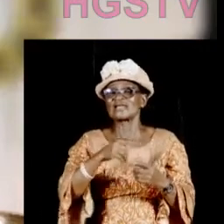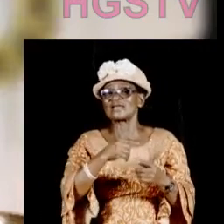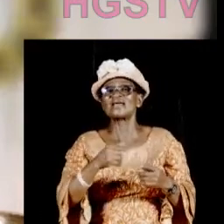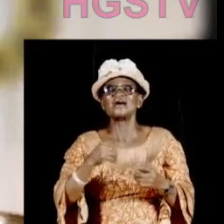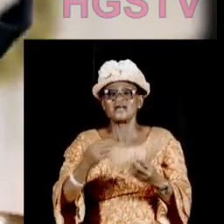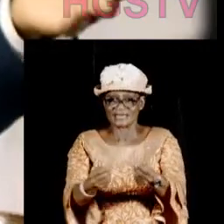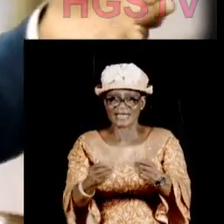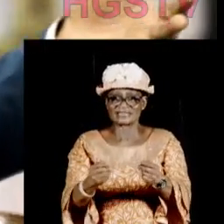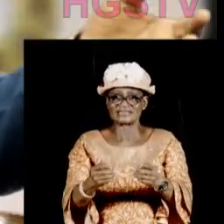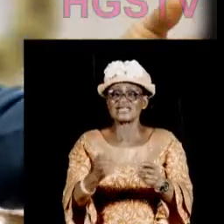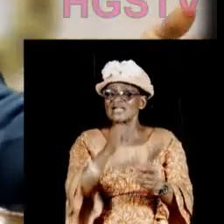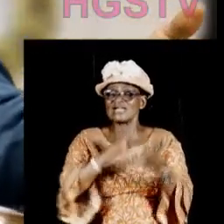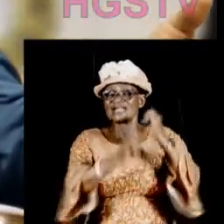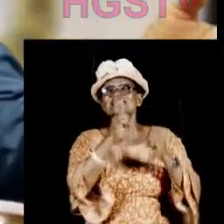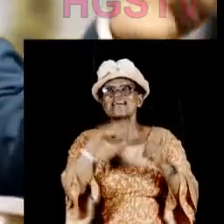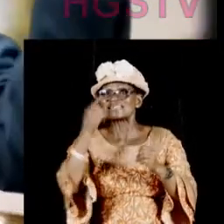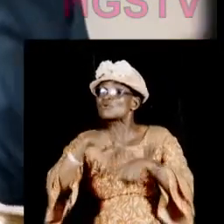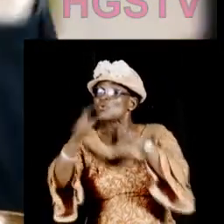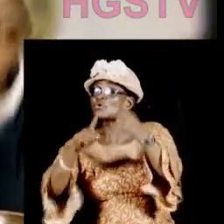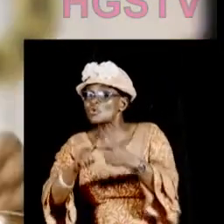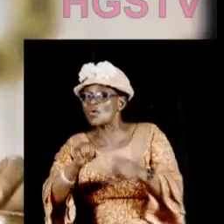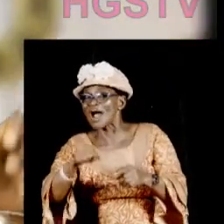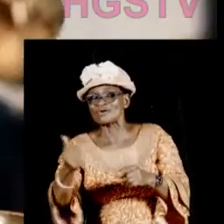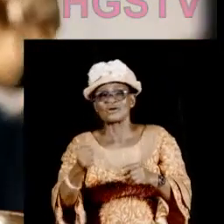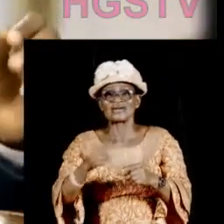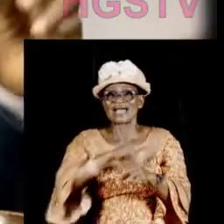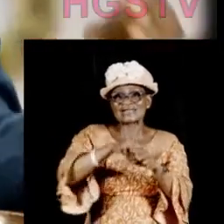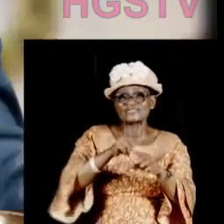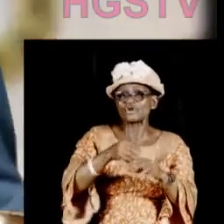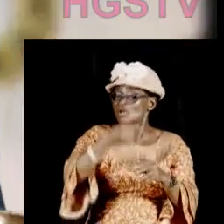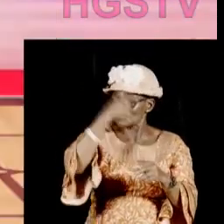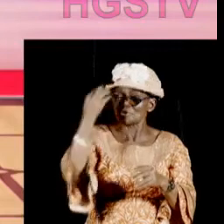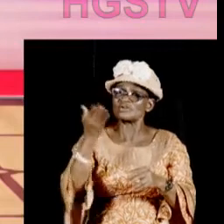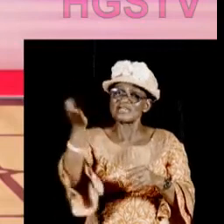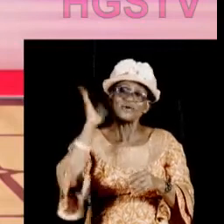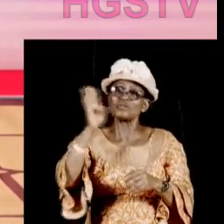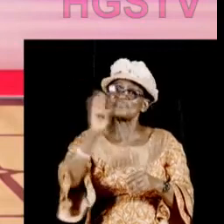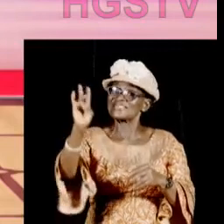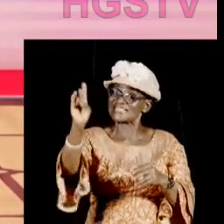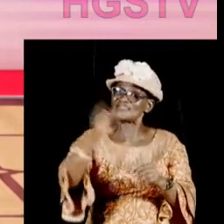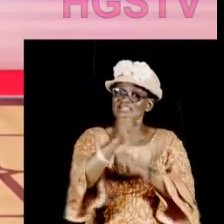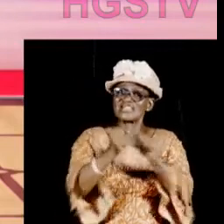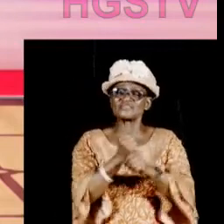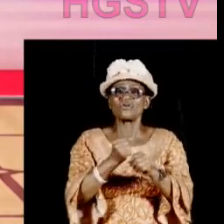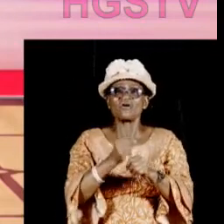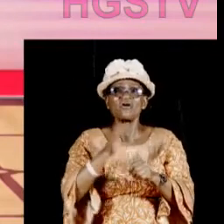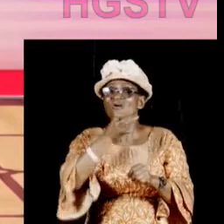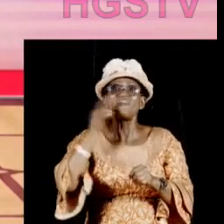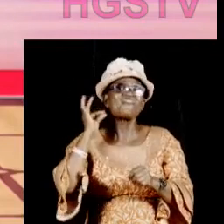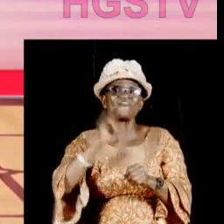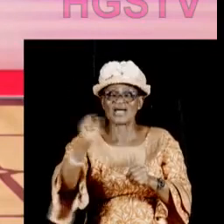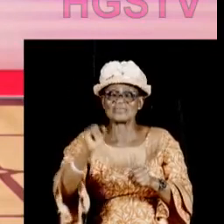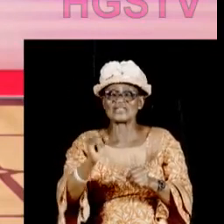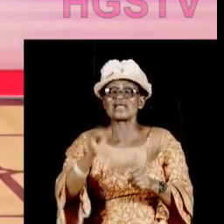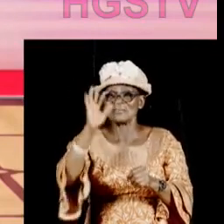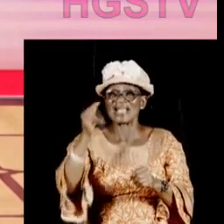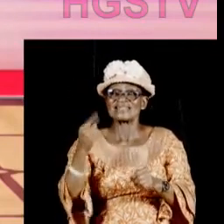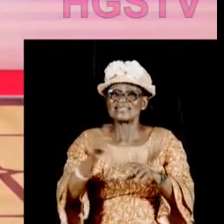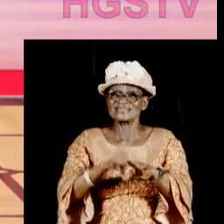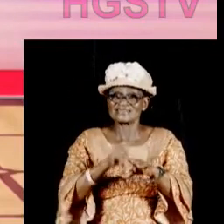her, relocate to another nation because there have been 7 years of famine. By the time the famine was over,